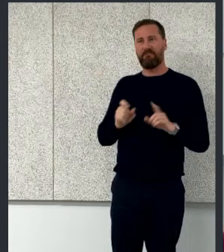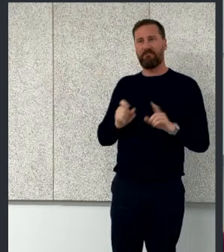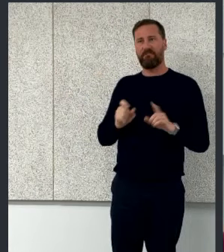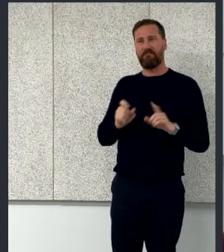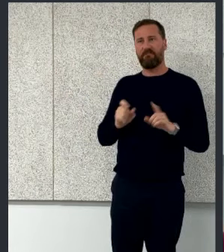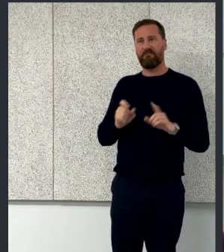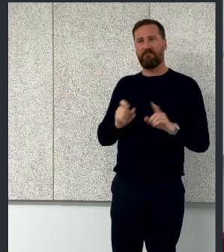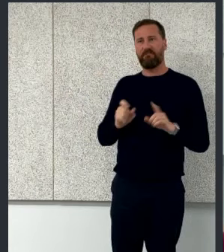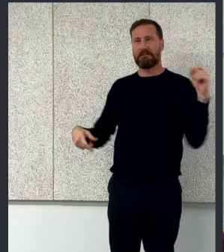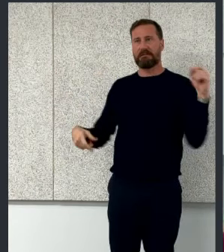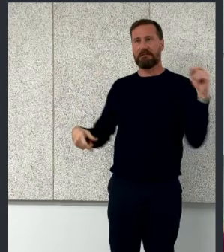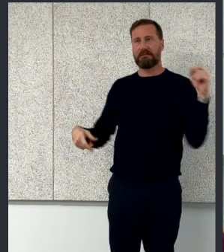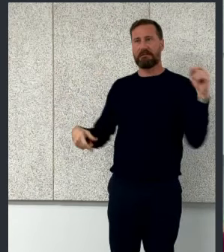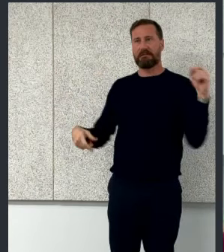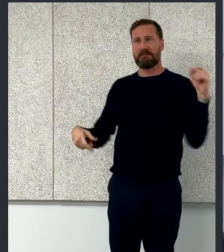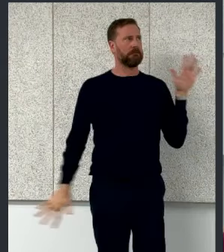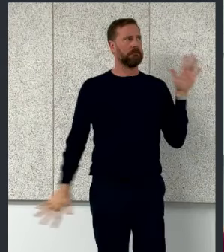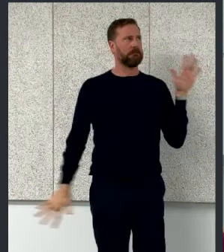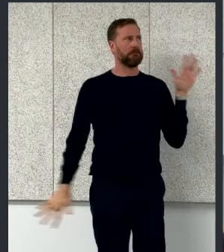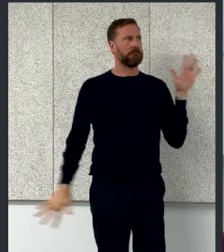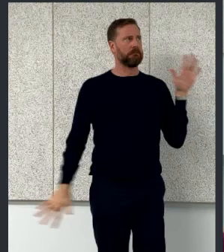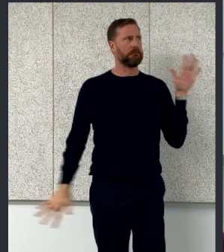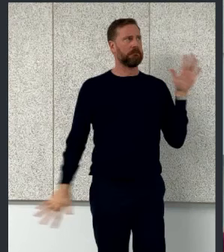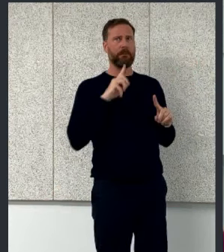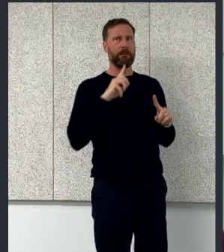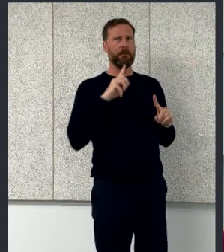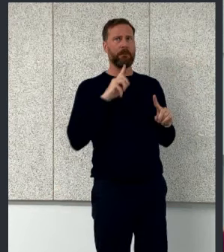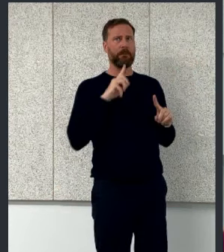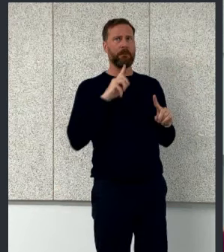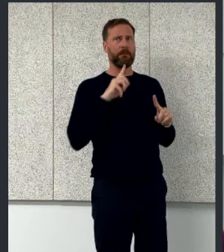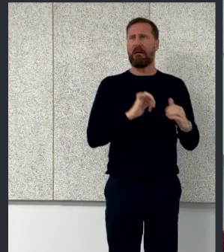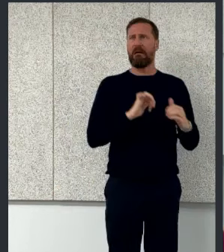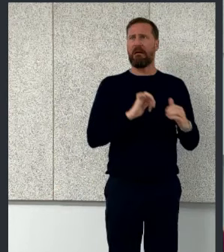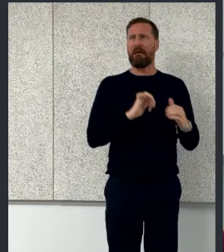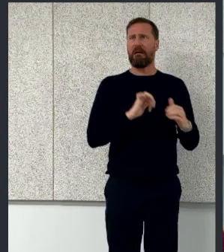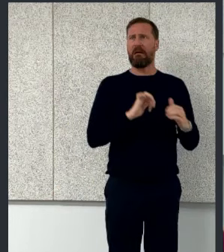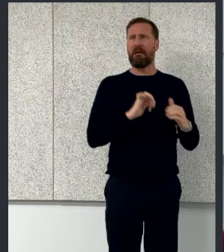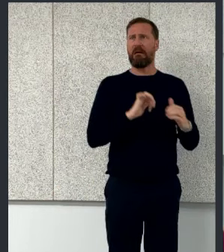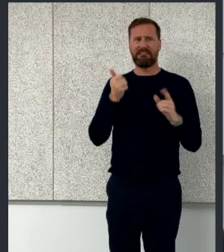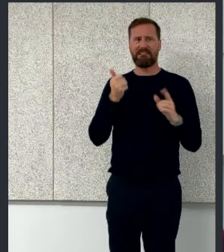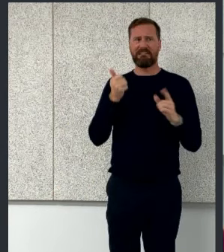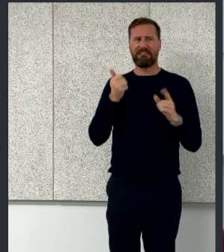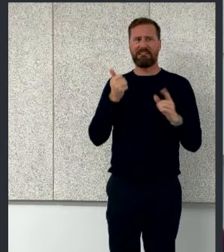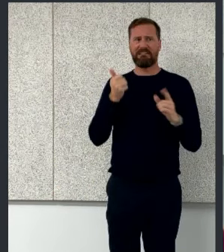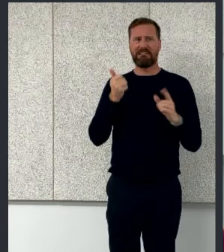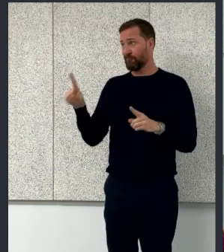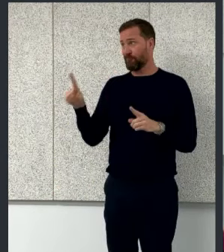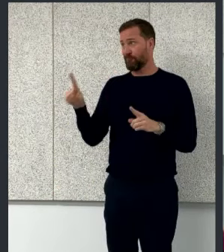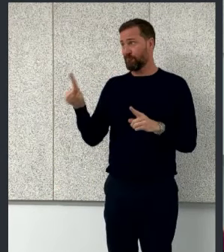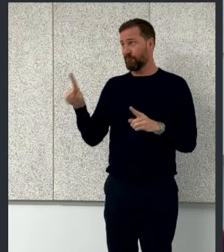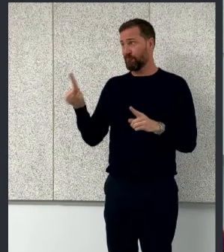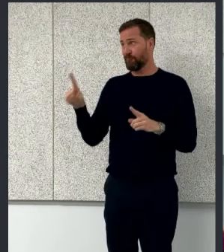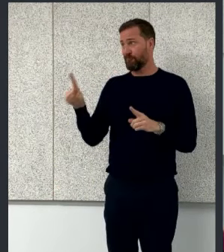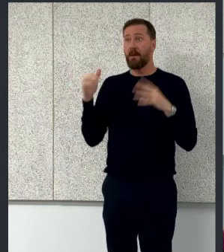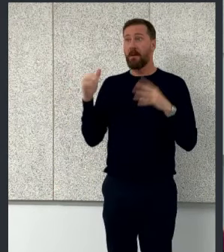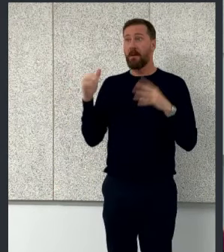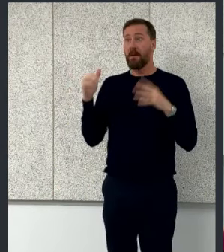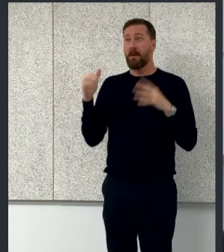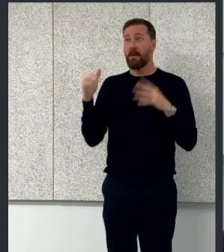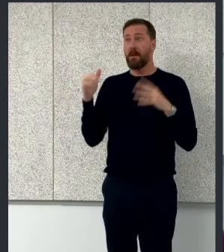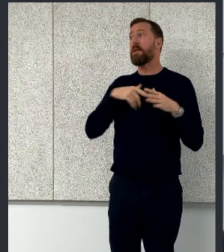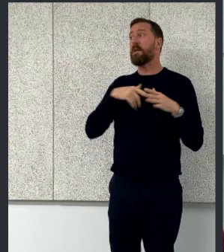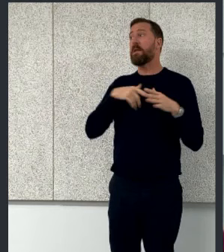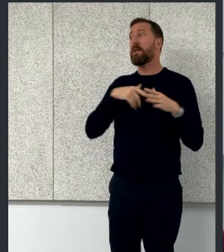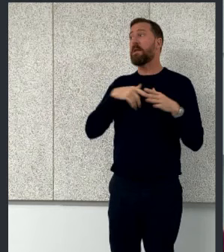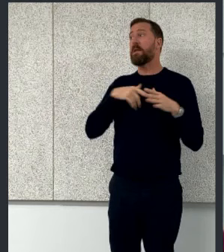of anxiety about how to answer it for each individual funder. Maybe there's ways to come together on something like that. Something Gilman put